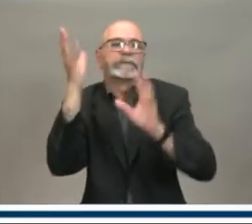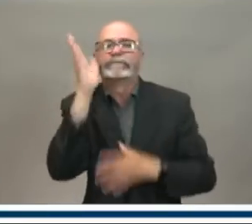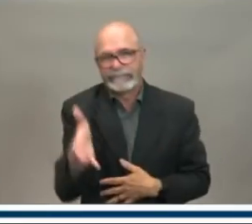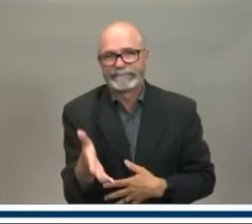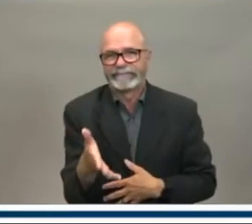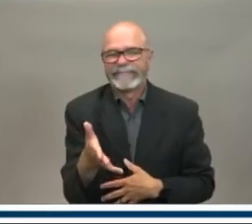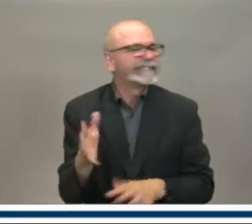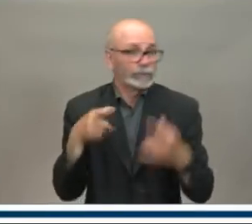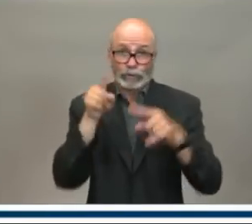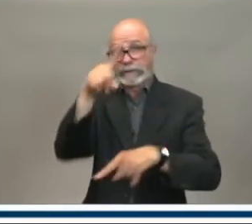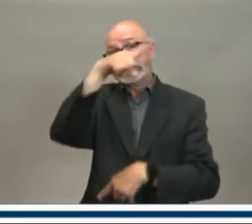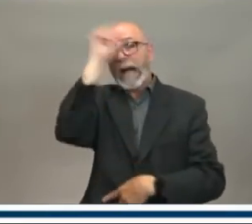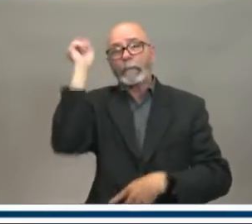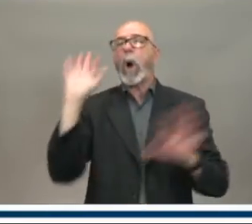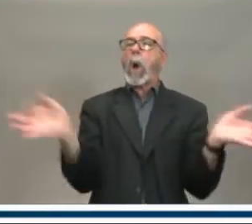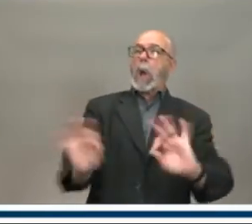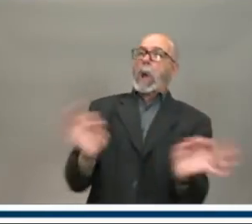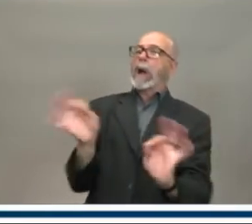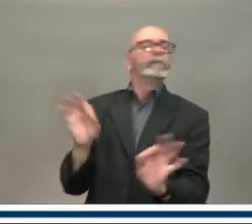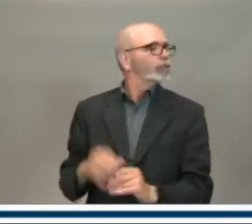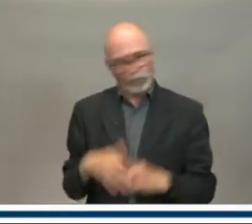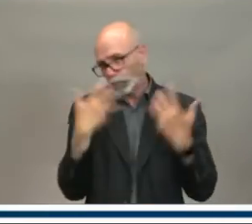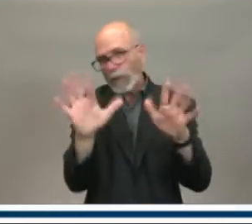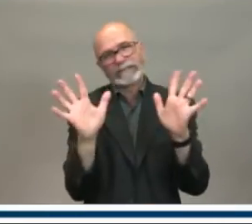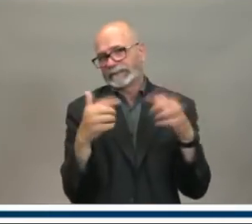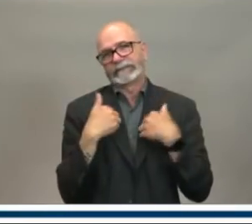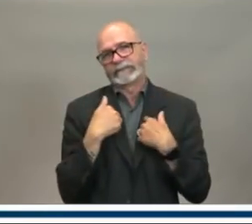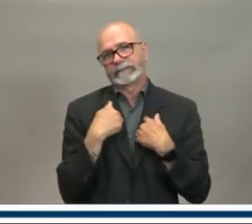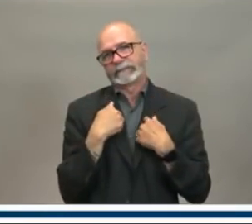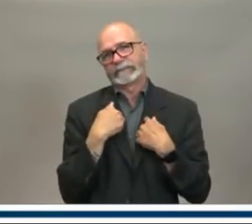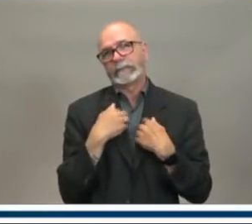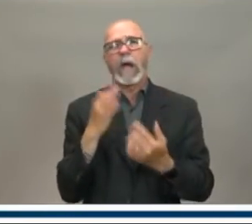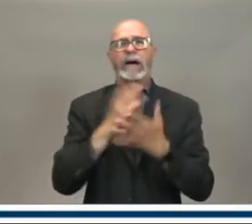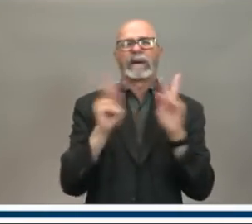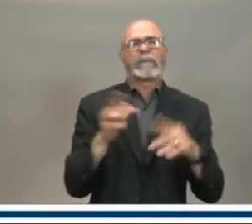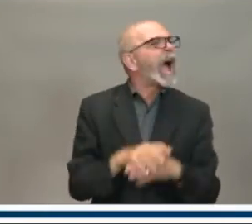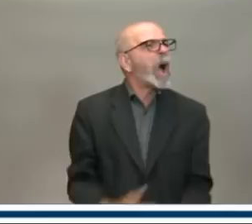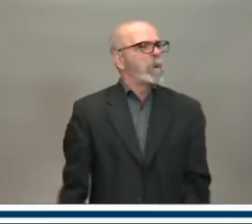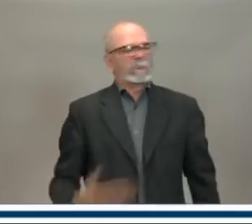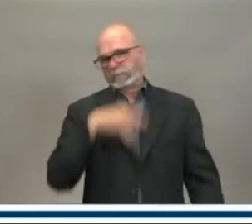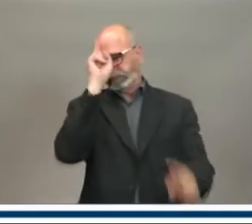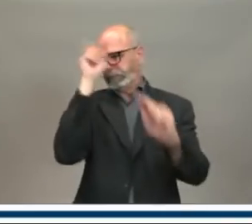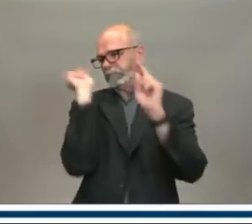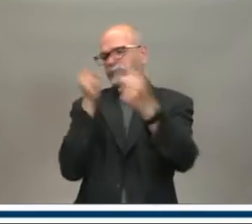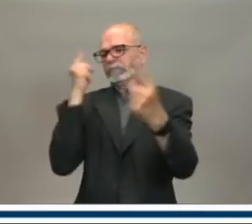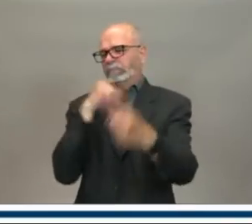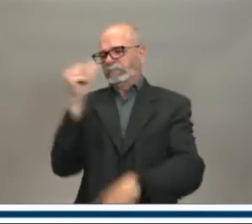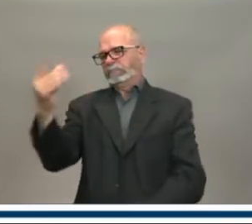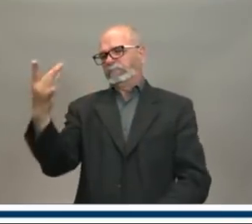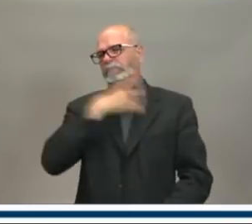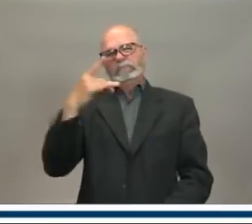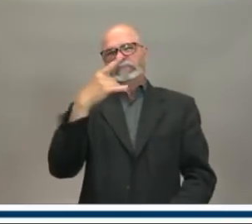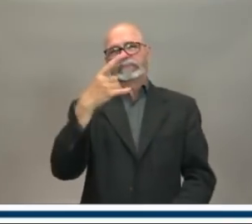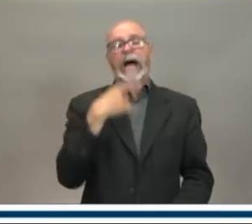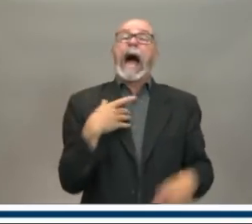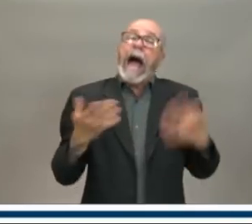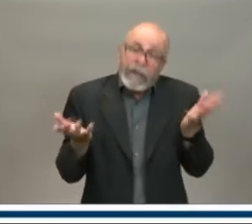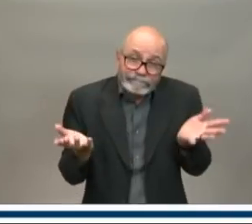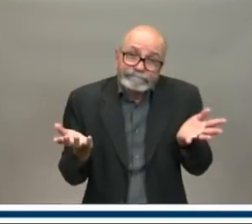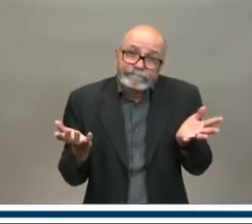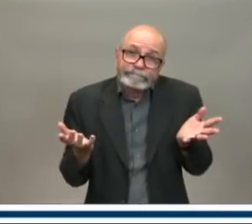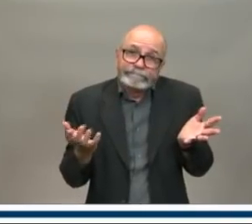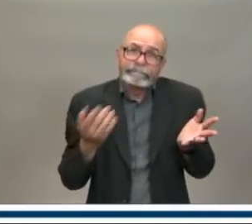and not everybody agrees with that, but over time, I think that will prove to be the most prudent